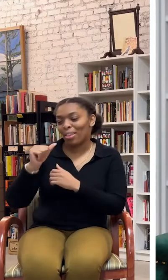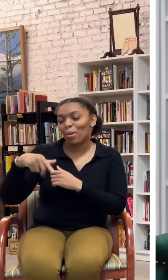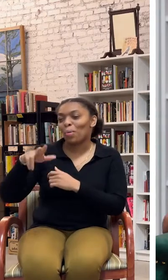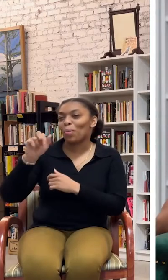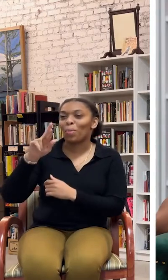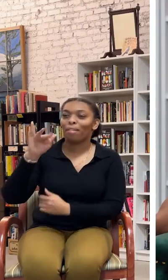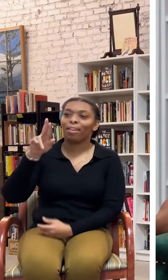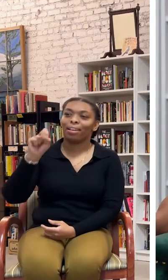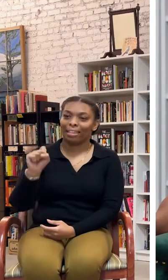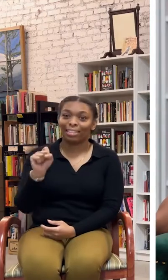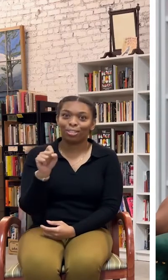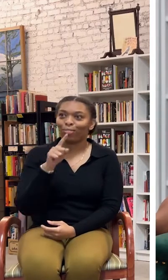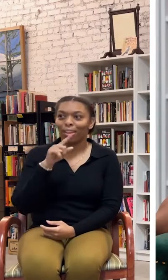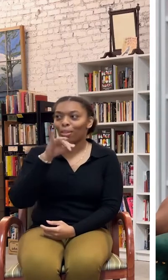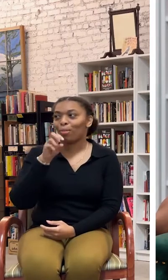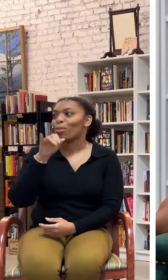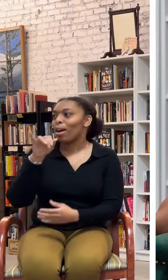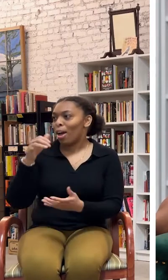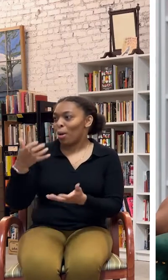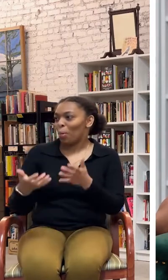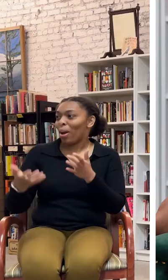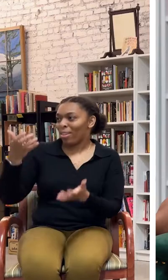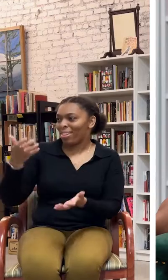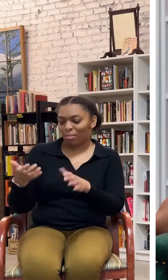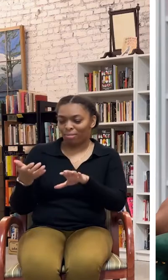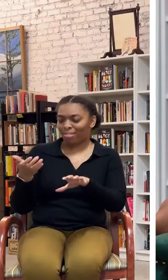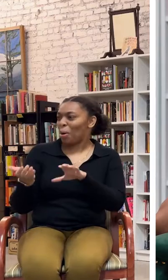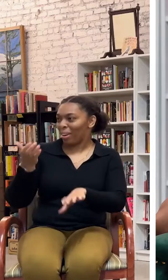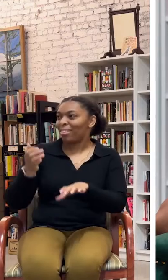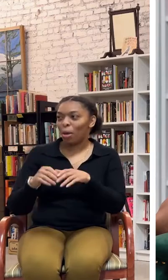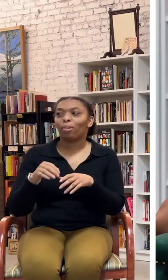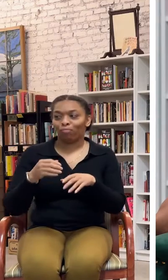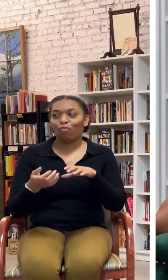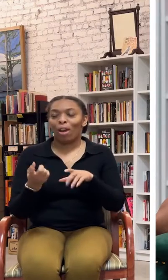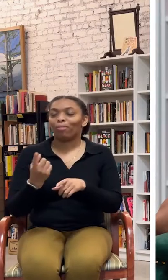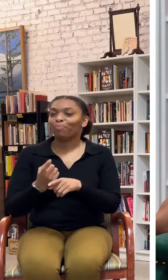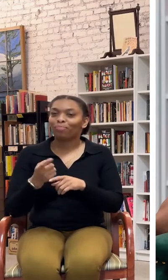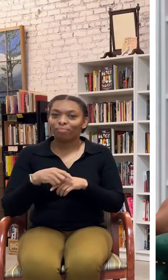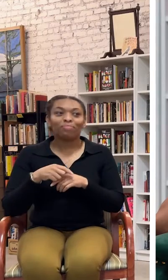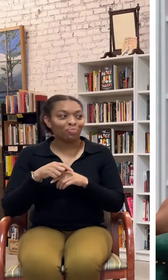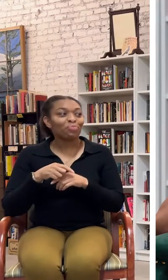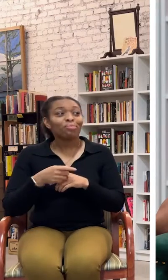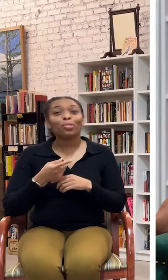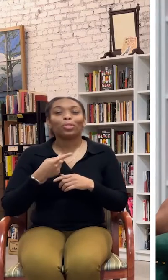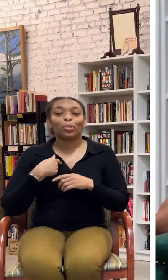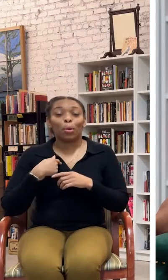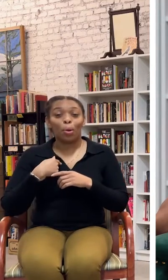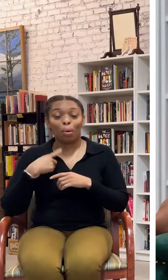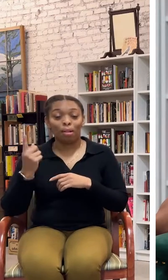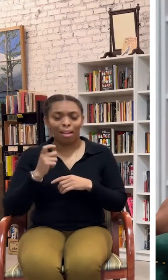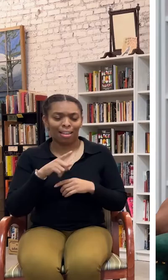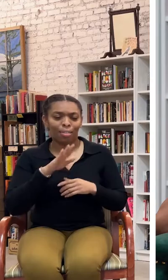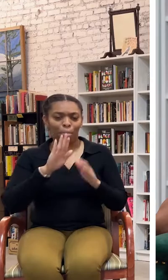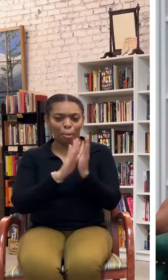align. Come A lot on. of stars All align. the joy is just like, we're just going to do this through the roof. But what I'm asking you about, and the book speaks